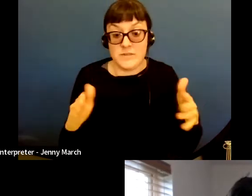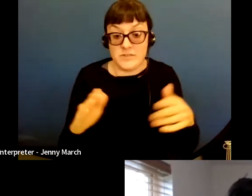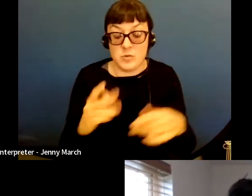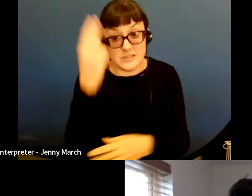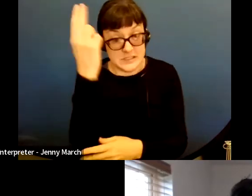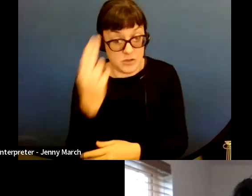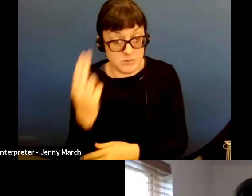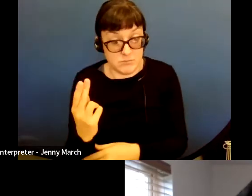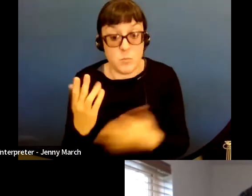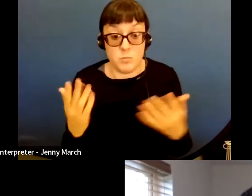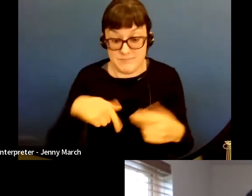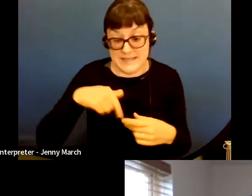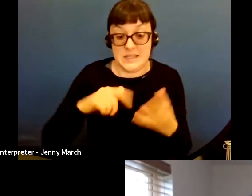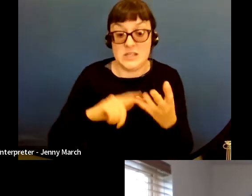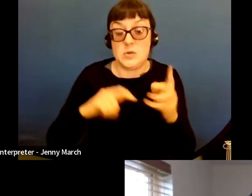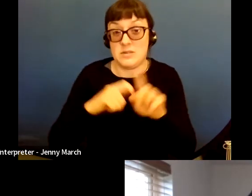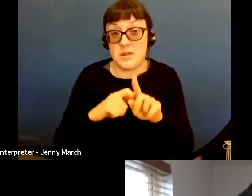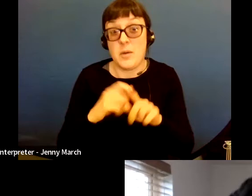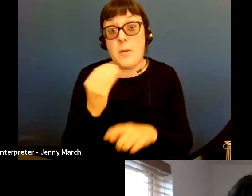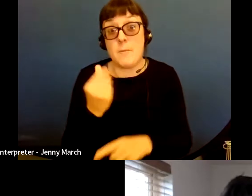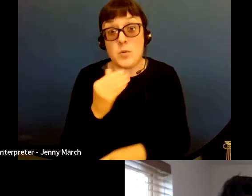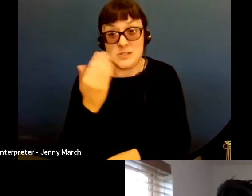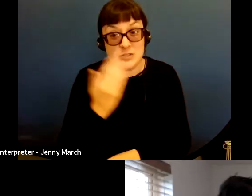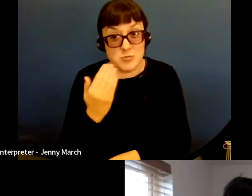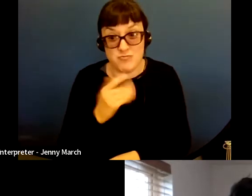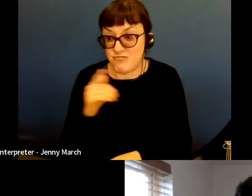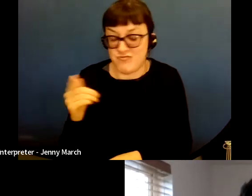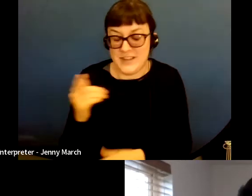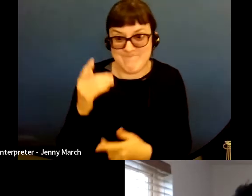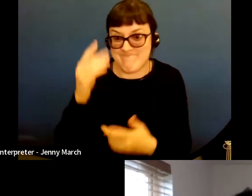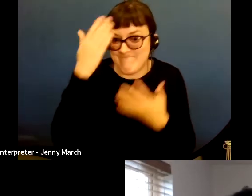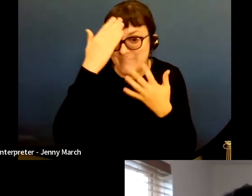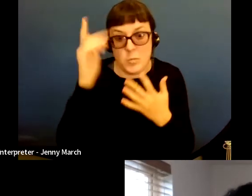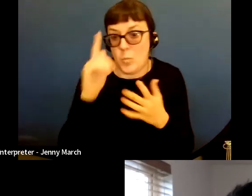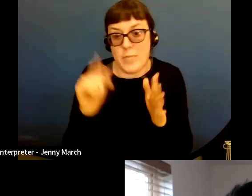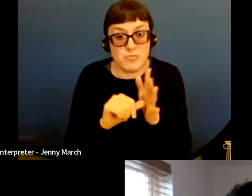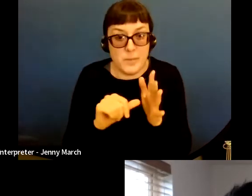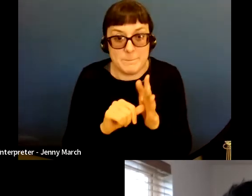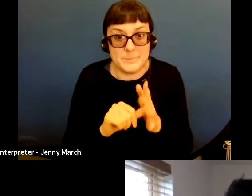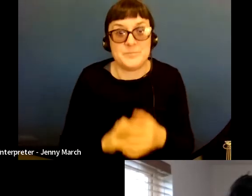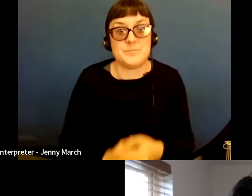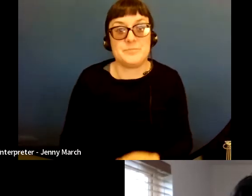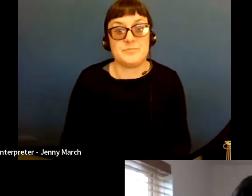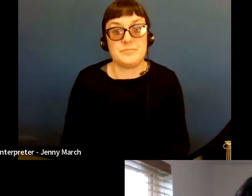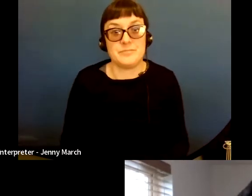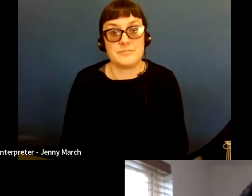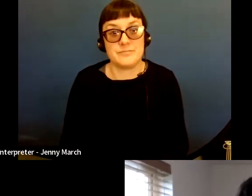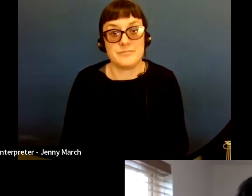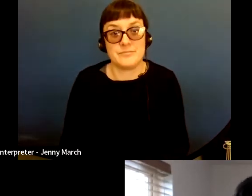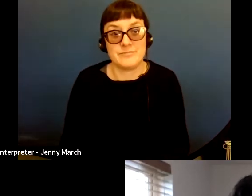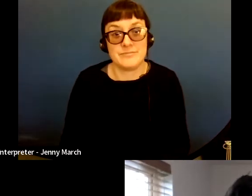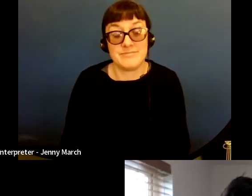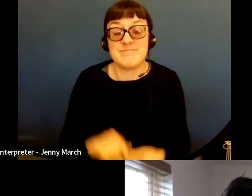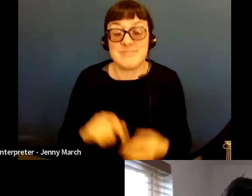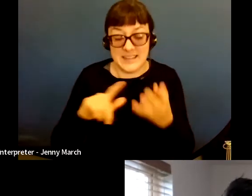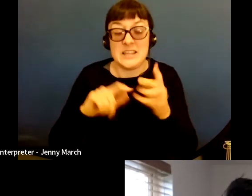UK? Unfortunately, most schools don't know what they don't know. And this is the heart of the challenge that we have in the UK and